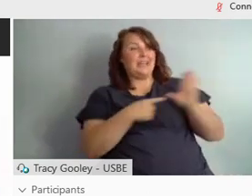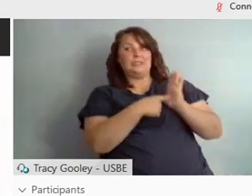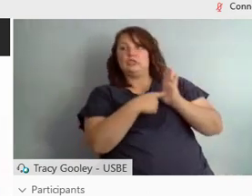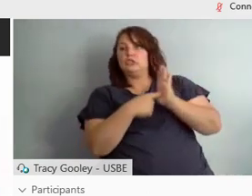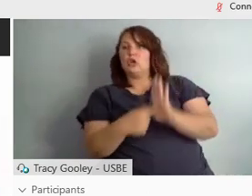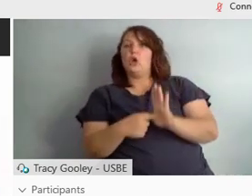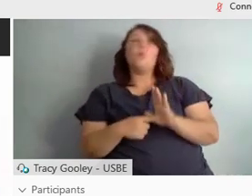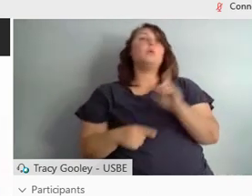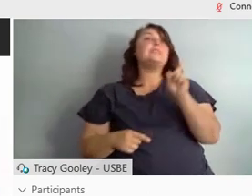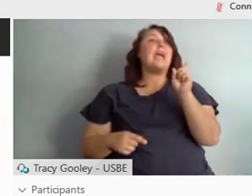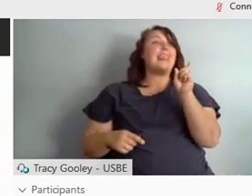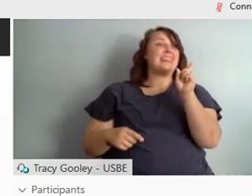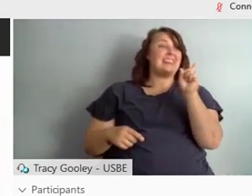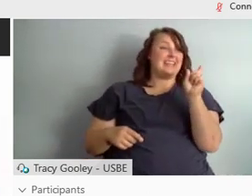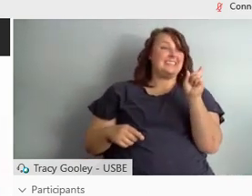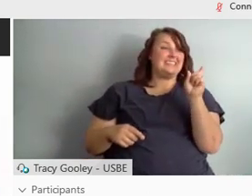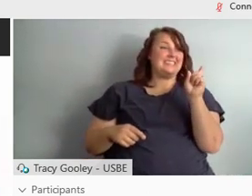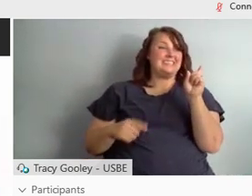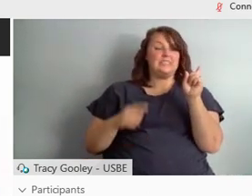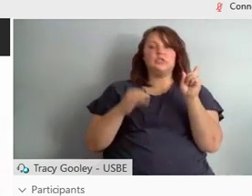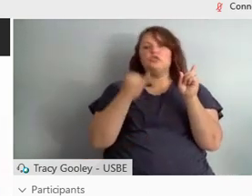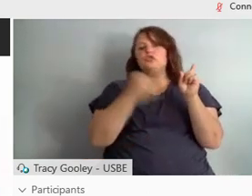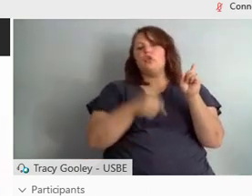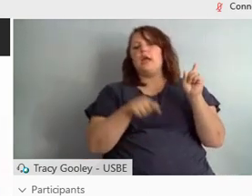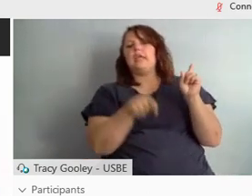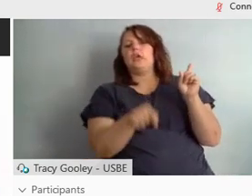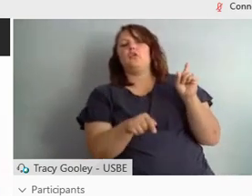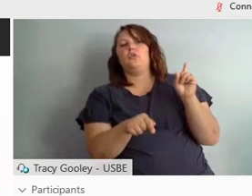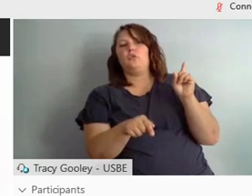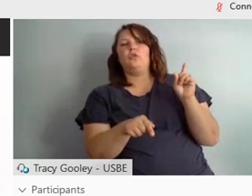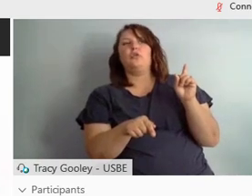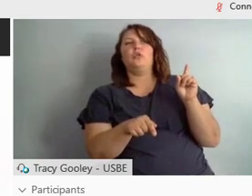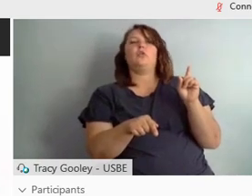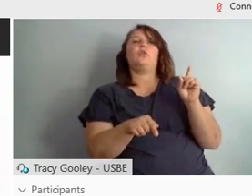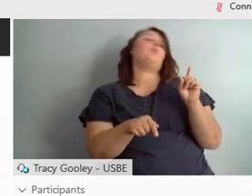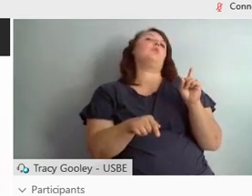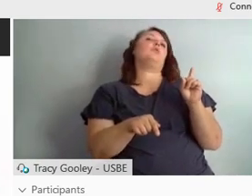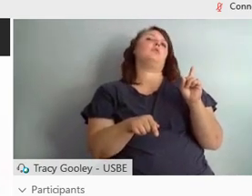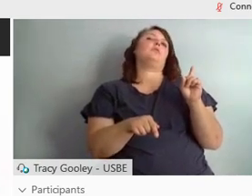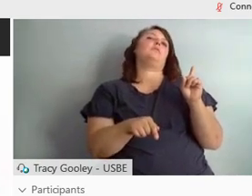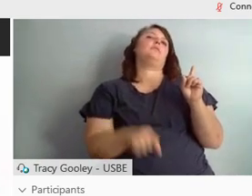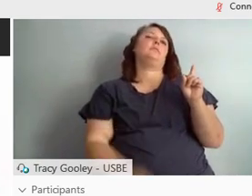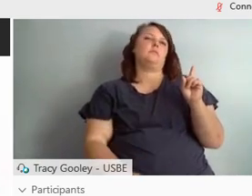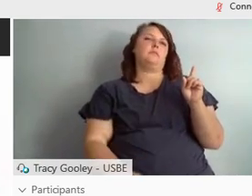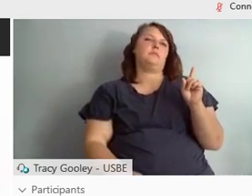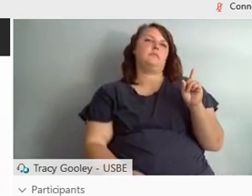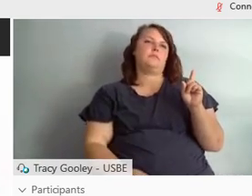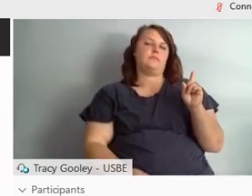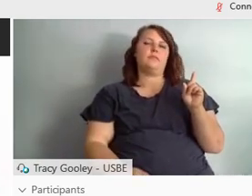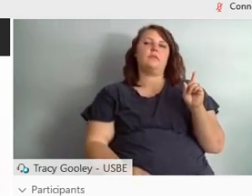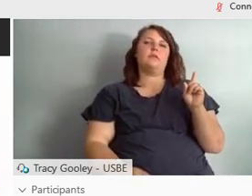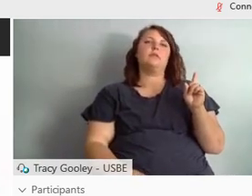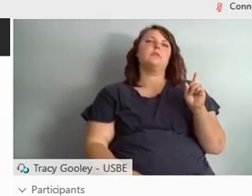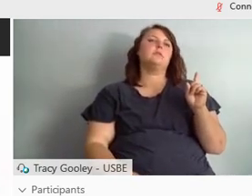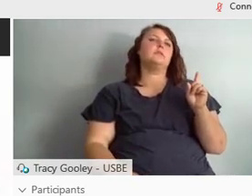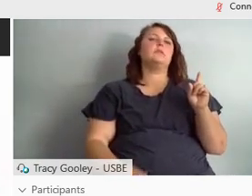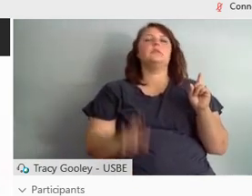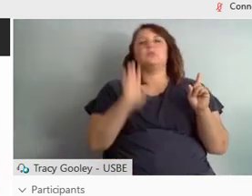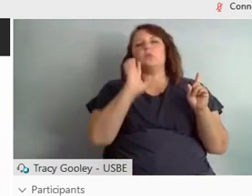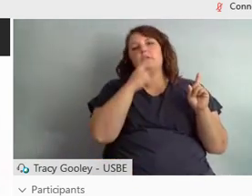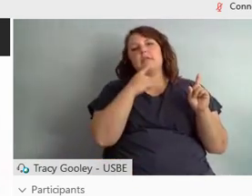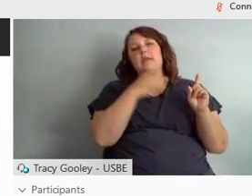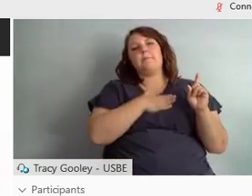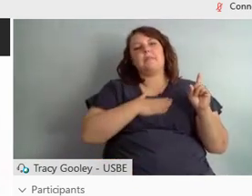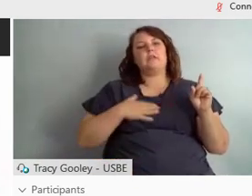clear. You're going to point to the first box that has the horizontal line in it and say, please draw this shape or this